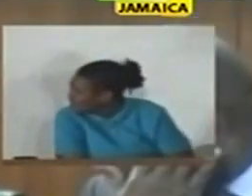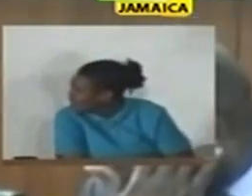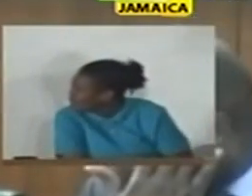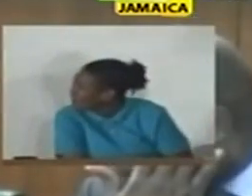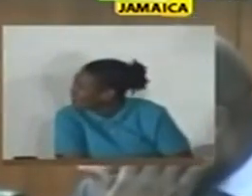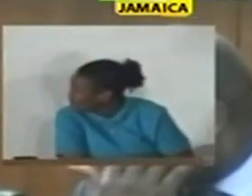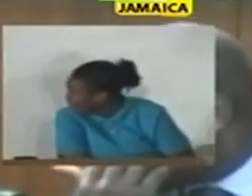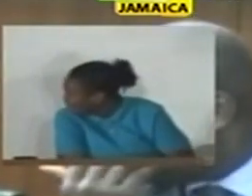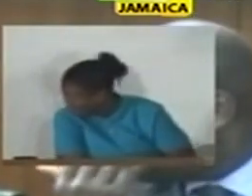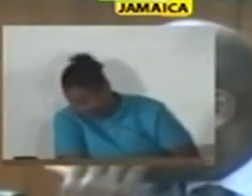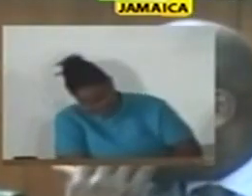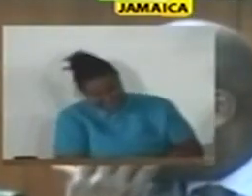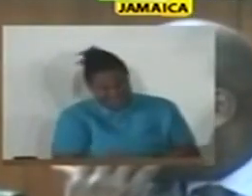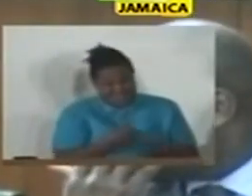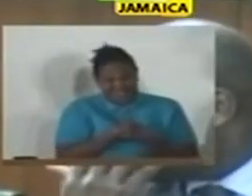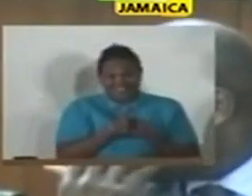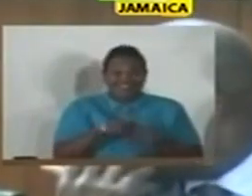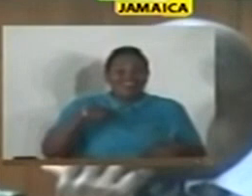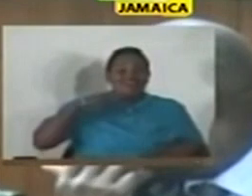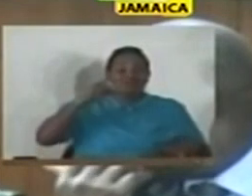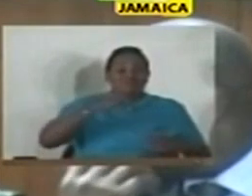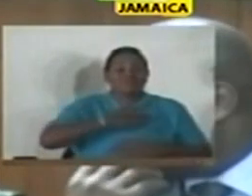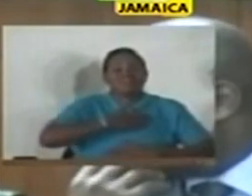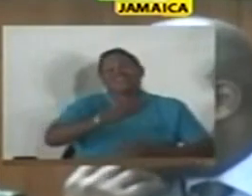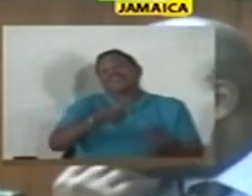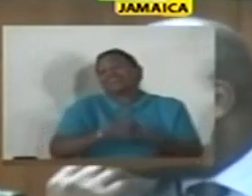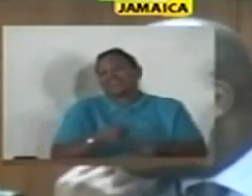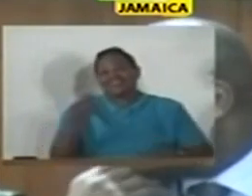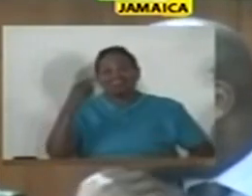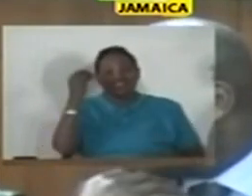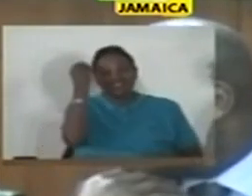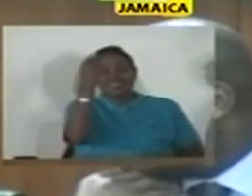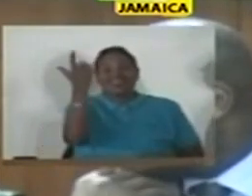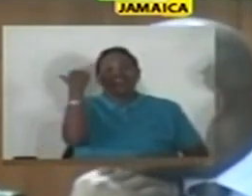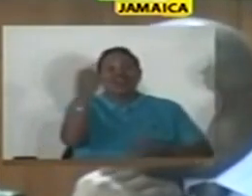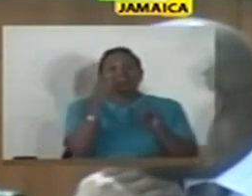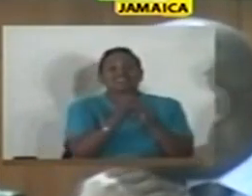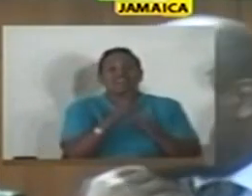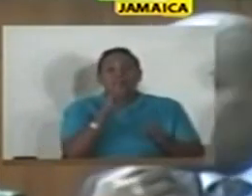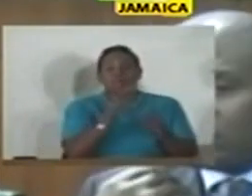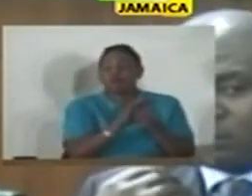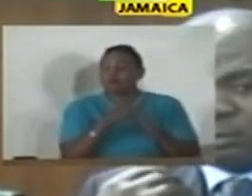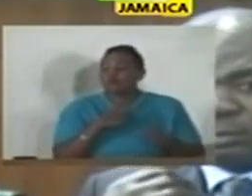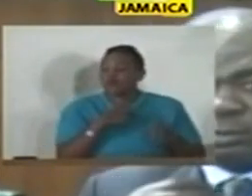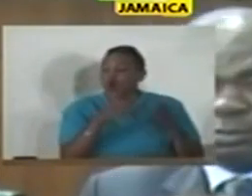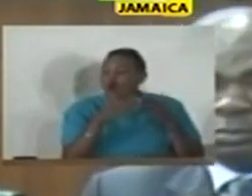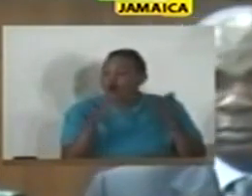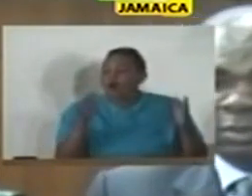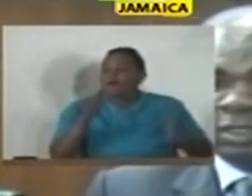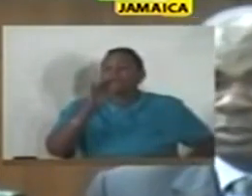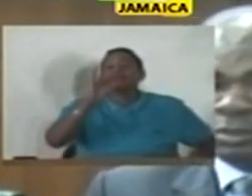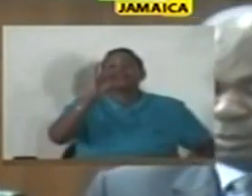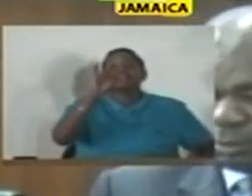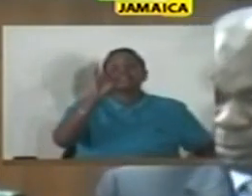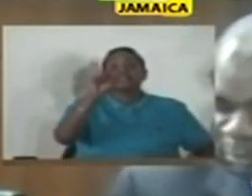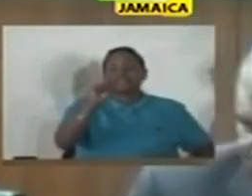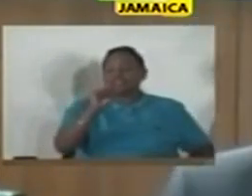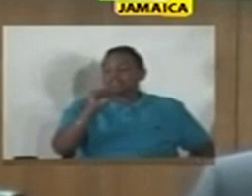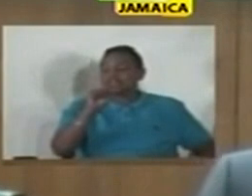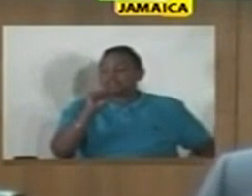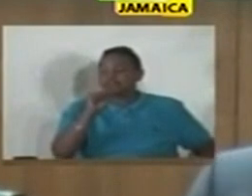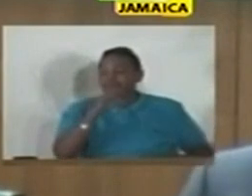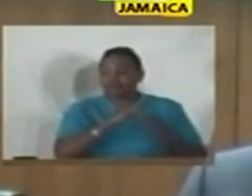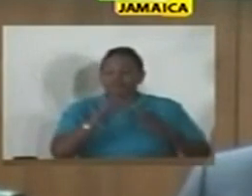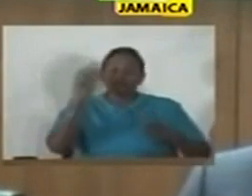Members of this House, I must admit that I came last year and promised that we would have opened an arm of the Industrial Disputes Tribunal in the